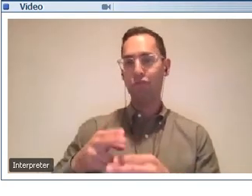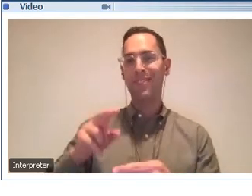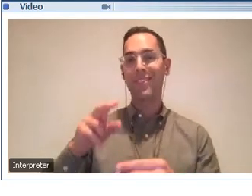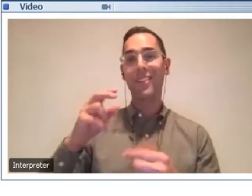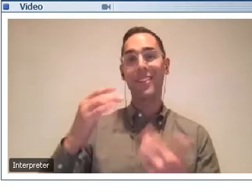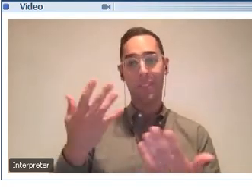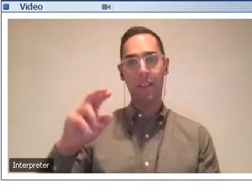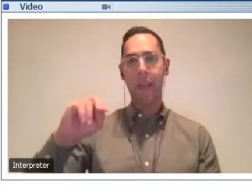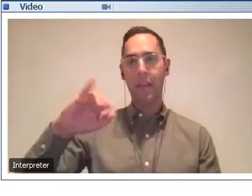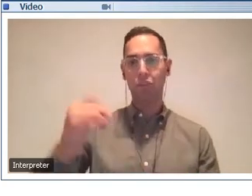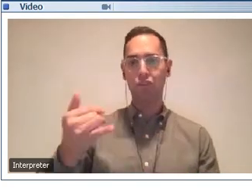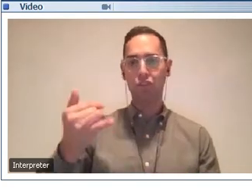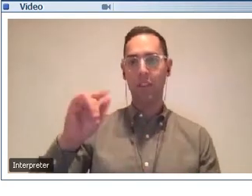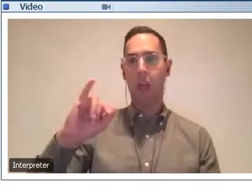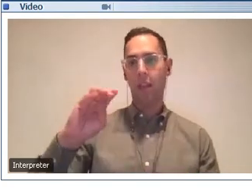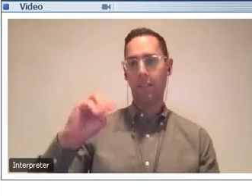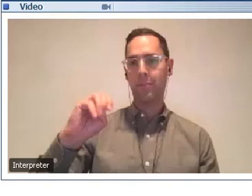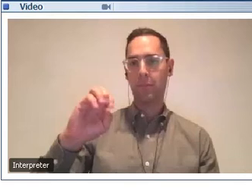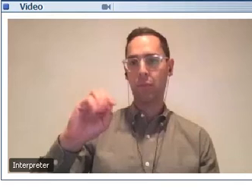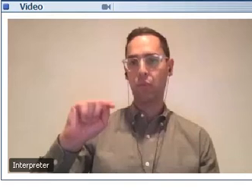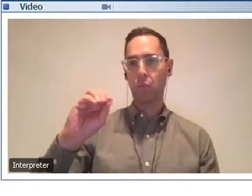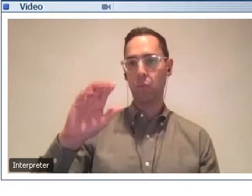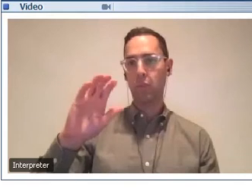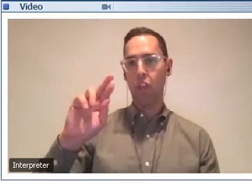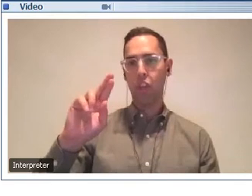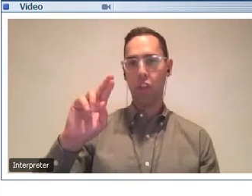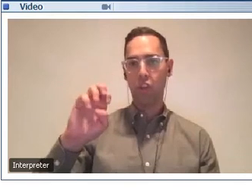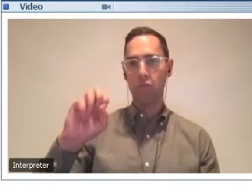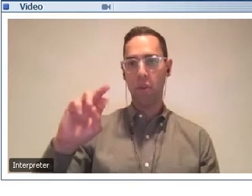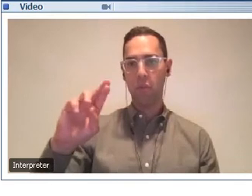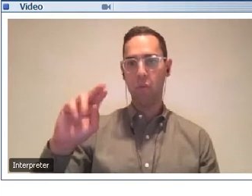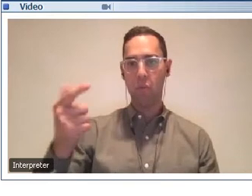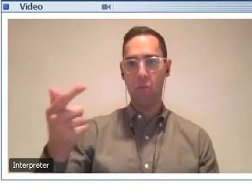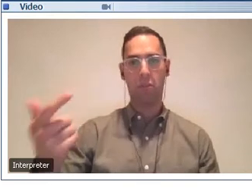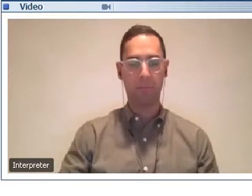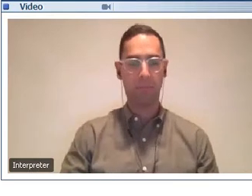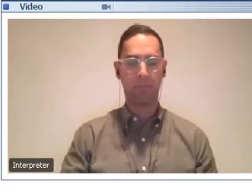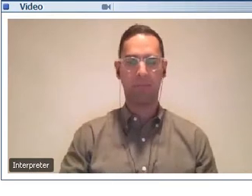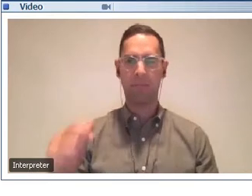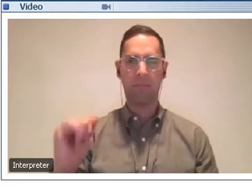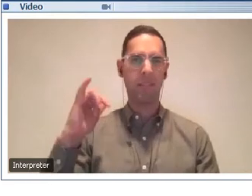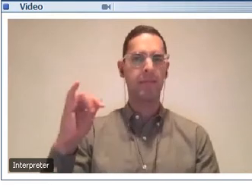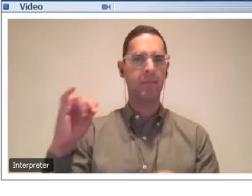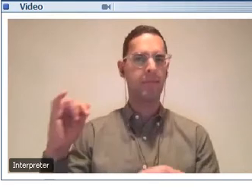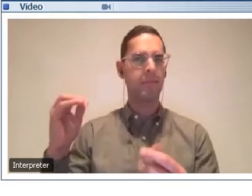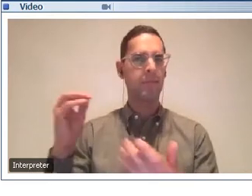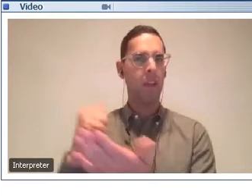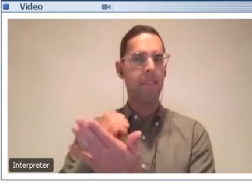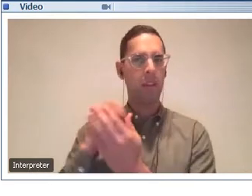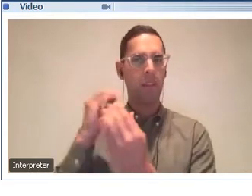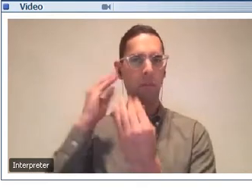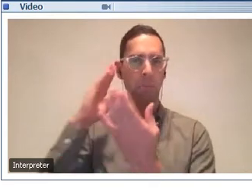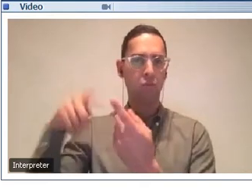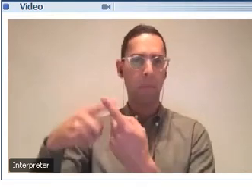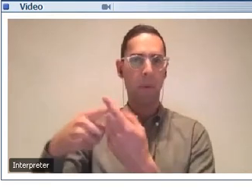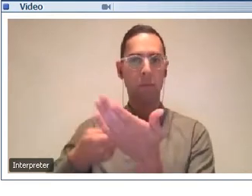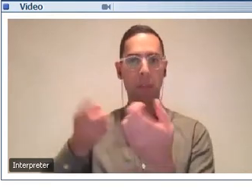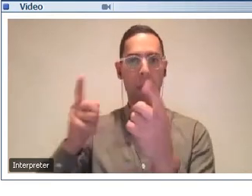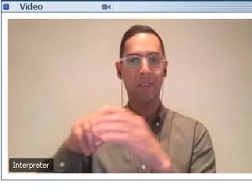njtimetocare.org, where you can access more information about some of the amazing work that they're doing in New Jersey. I know folks have a lot of